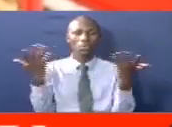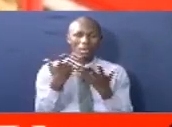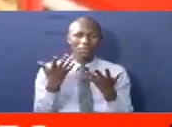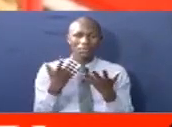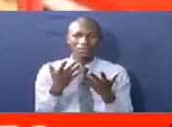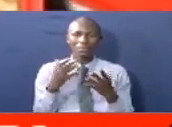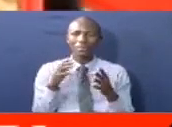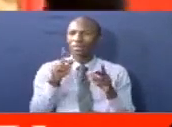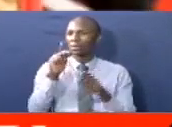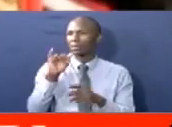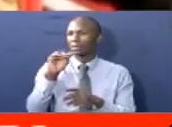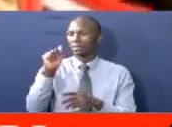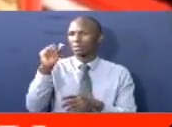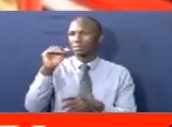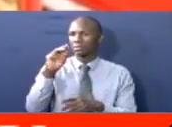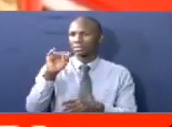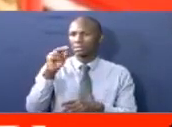Kismayu.